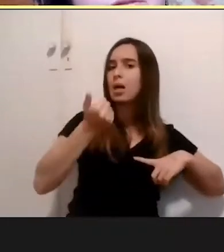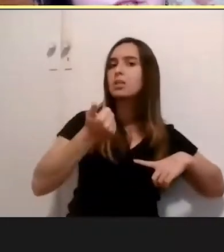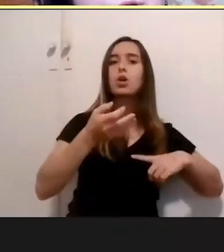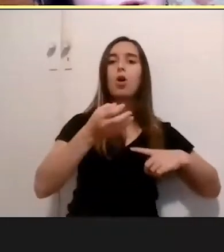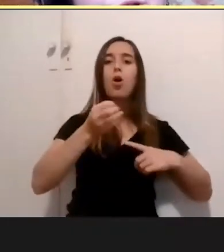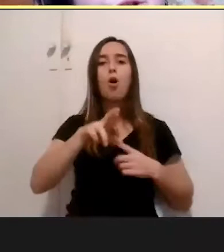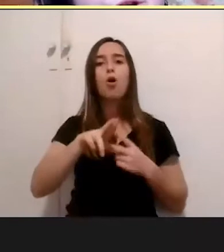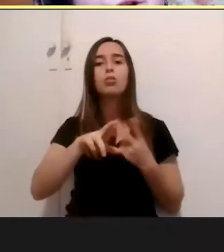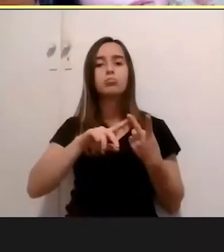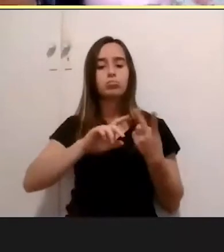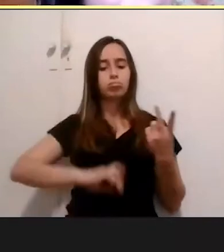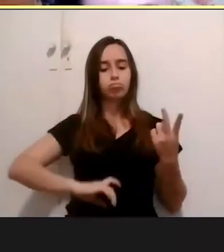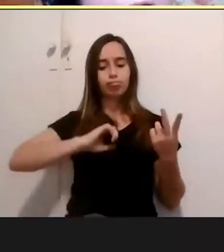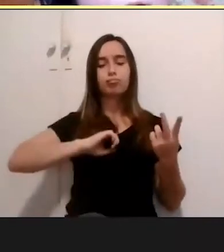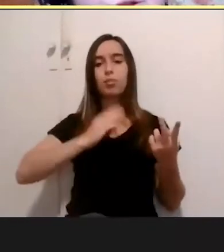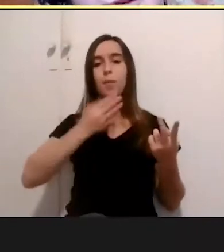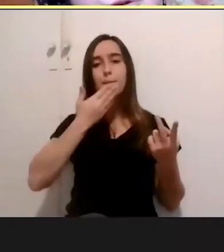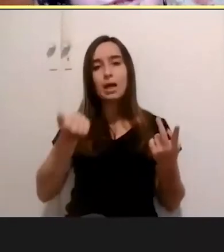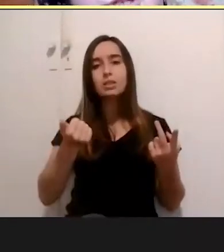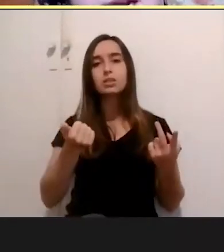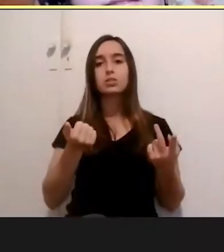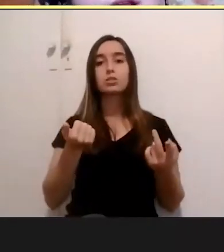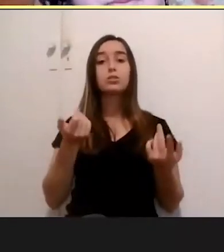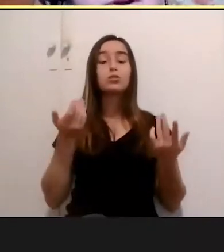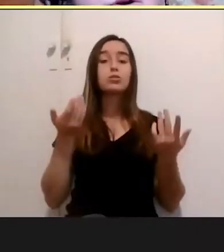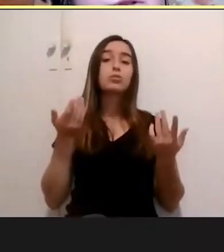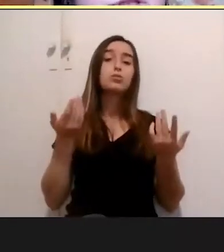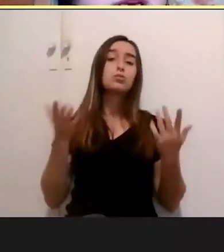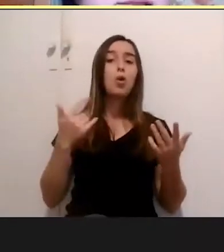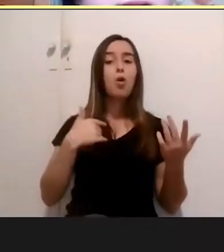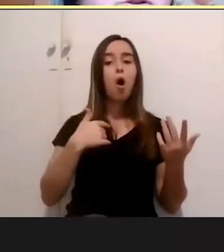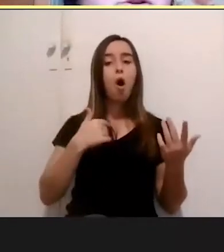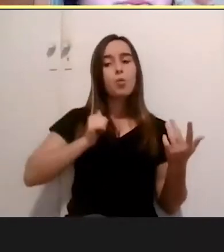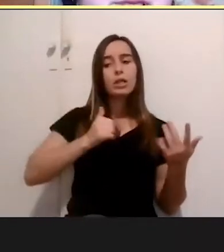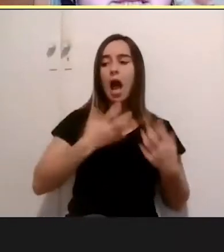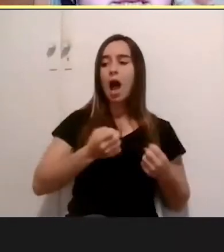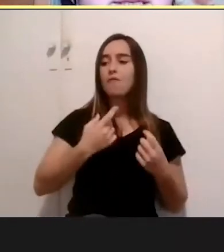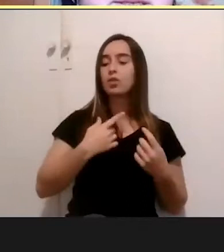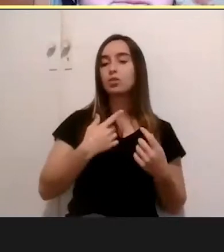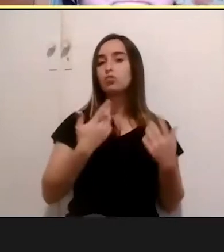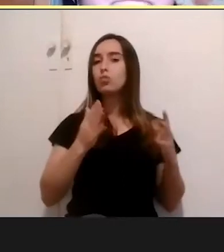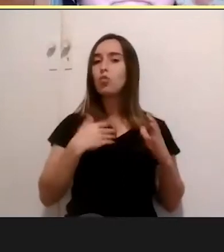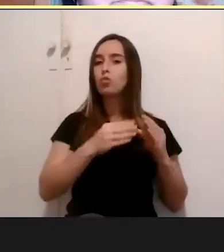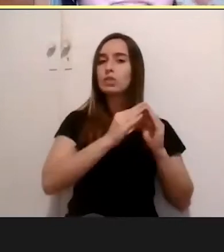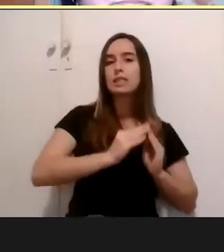gives person the opportunities to use and develop their own skills and competencies.